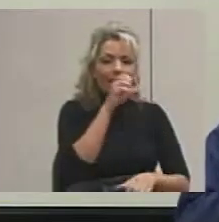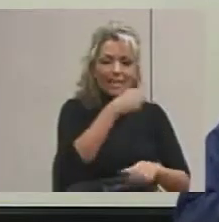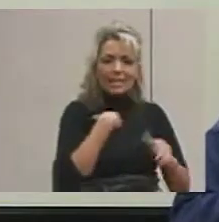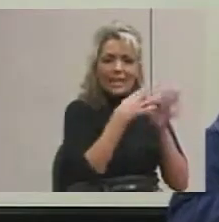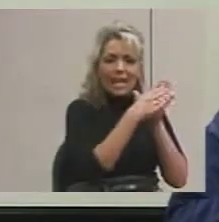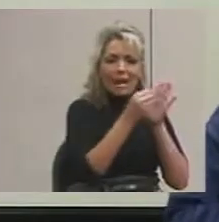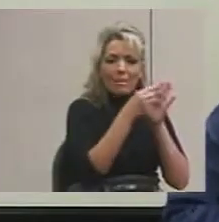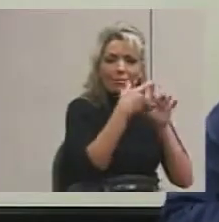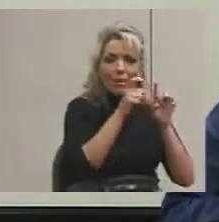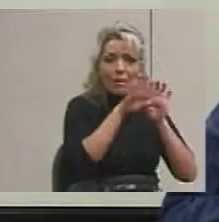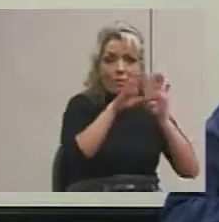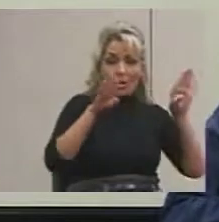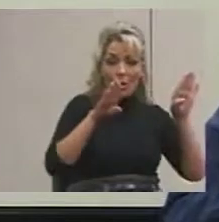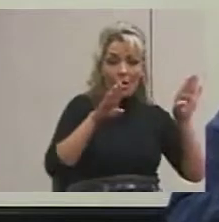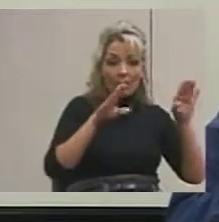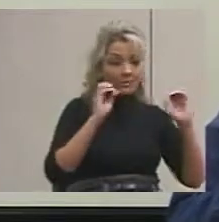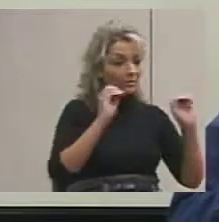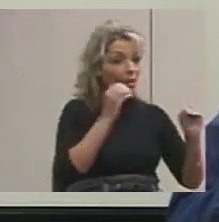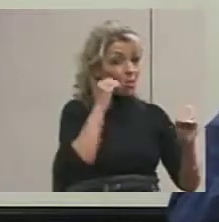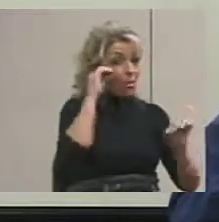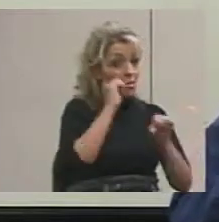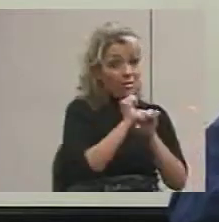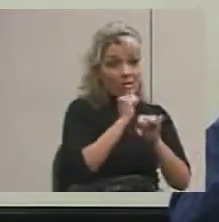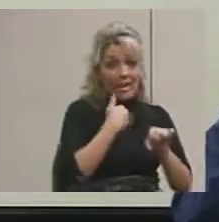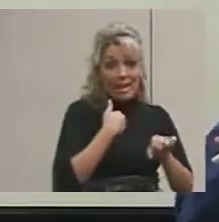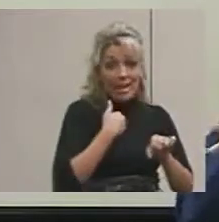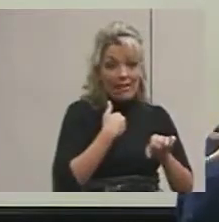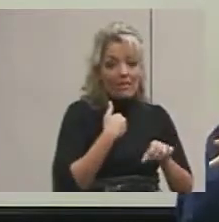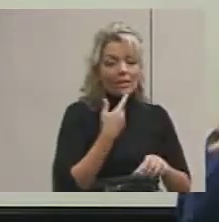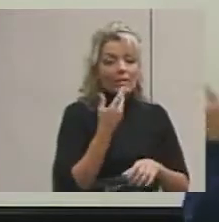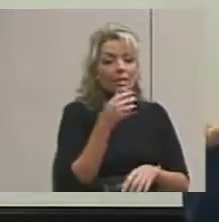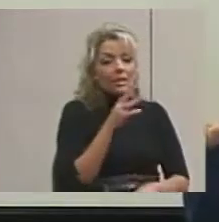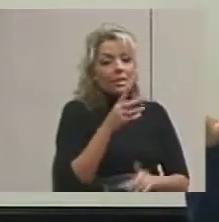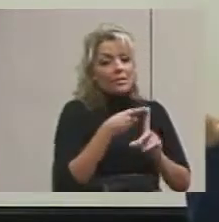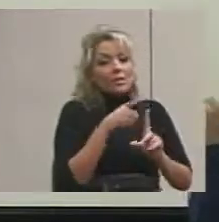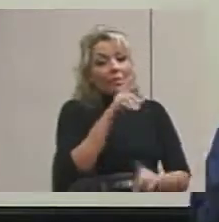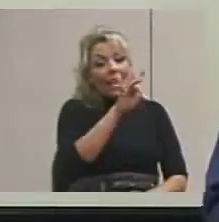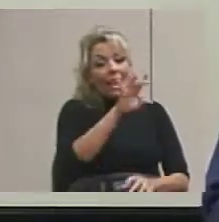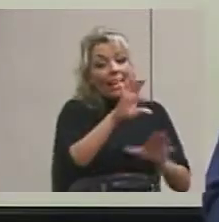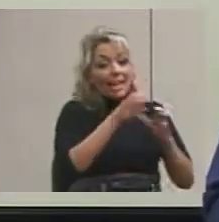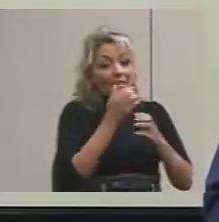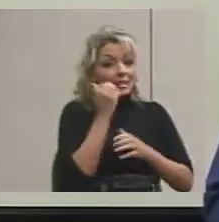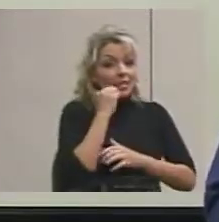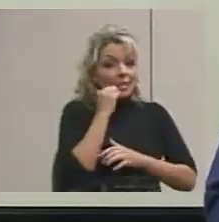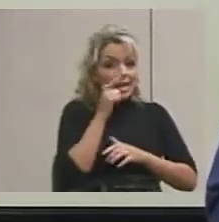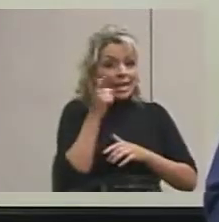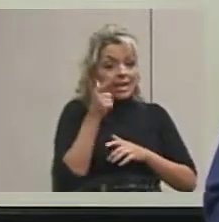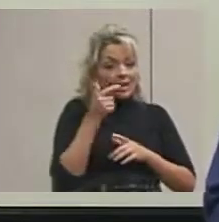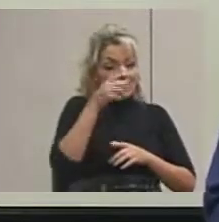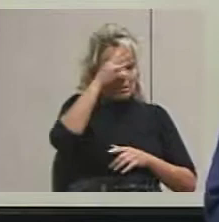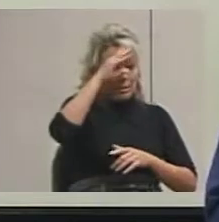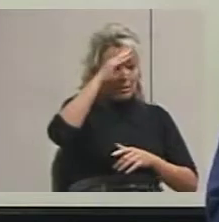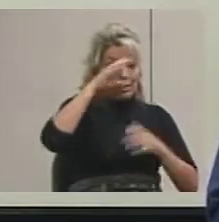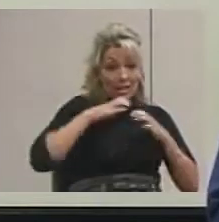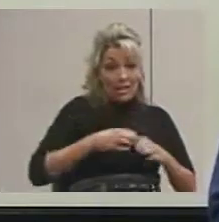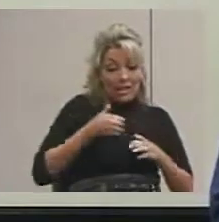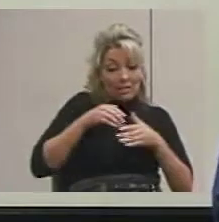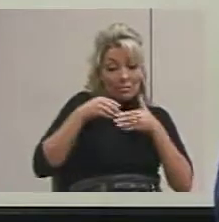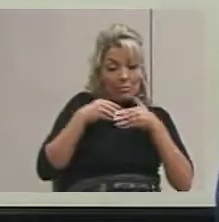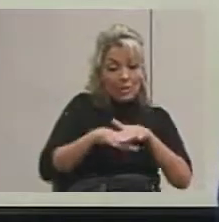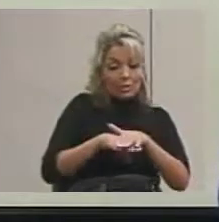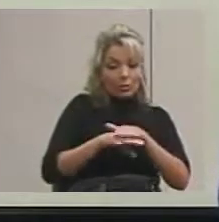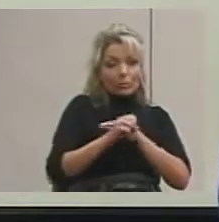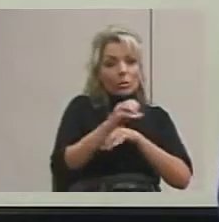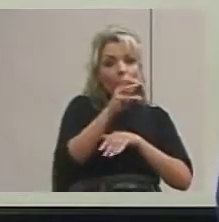the point we had to send an email to, he's in almost all mainstream, he's in 6 out of 8 classes mainstreamed. So 6 teachers are having to help us with